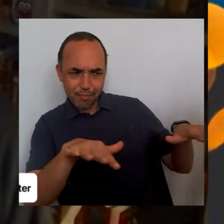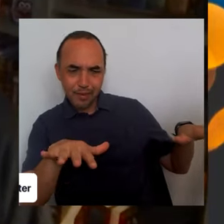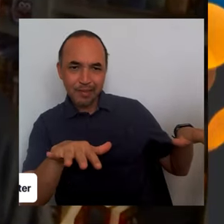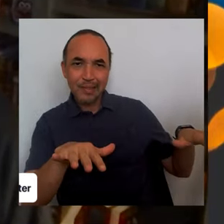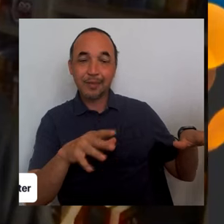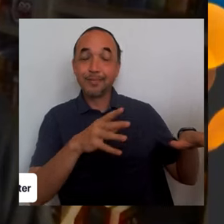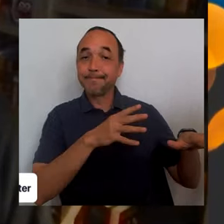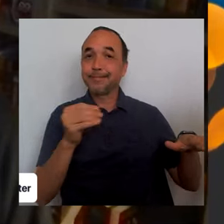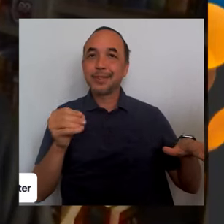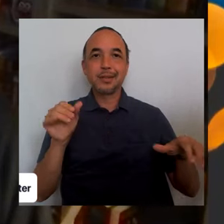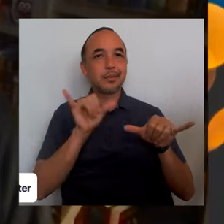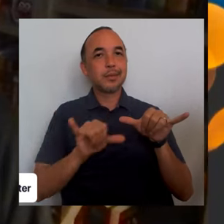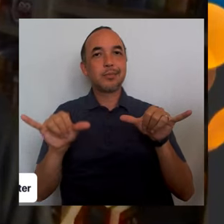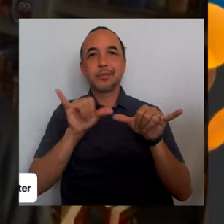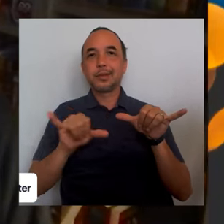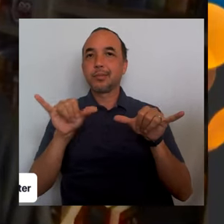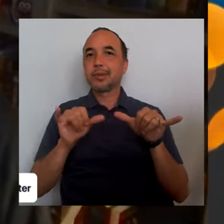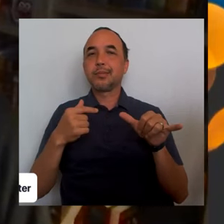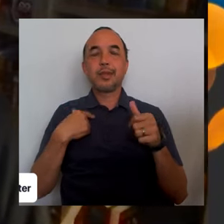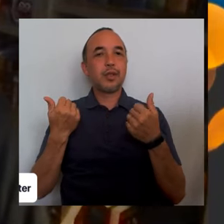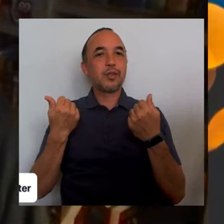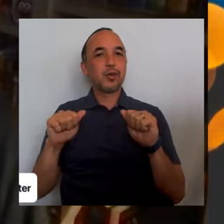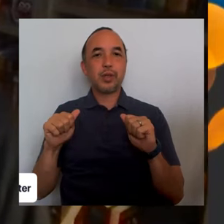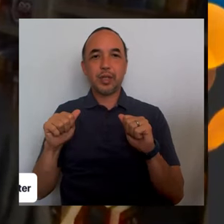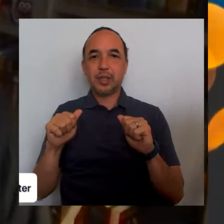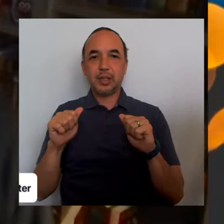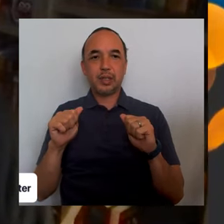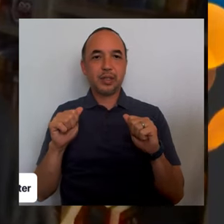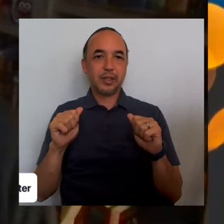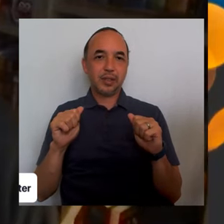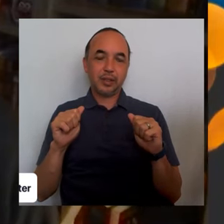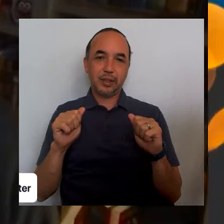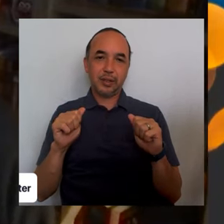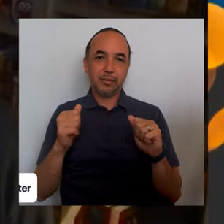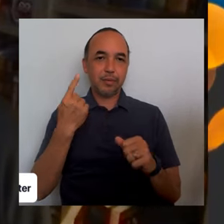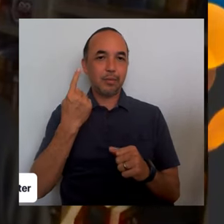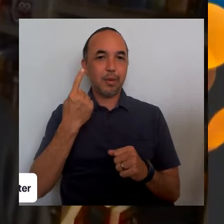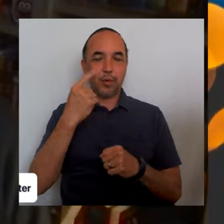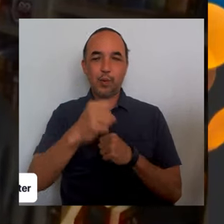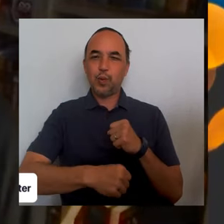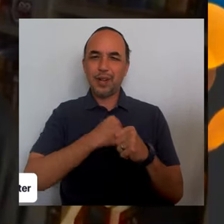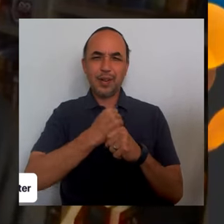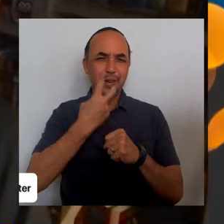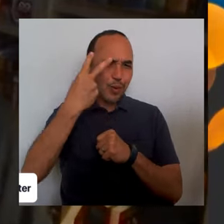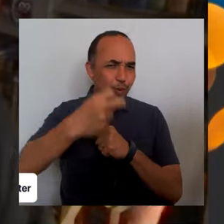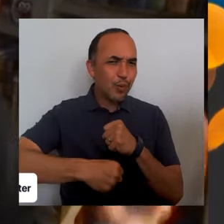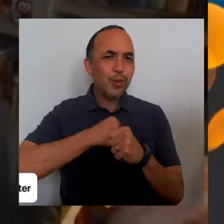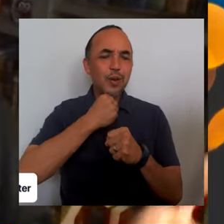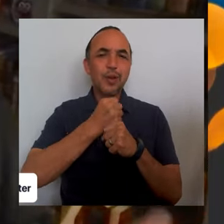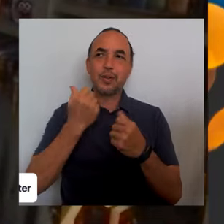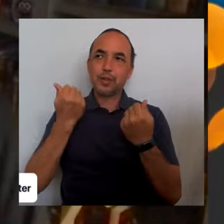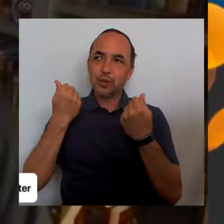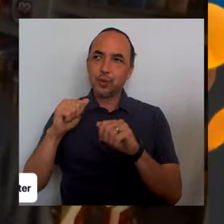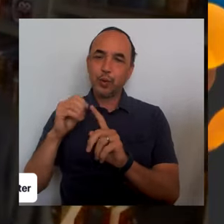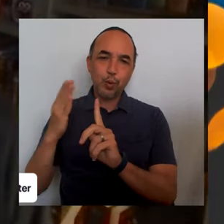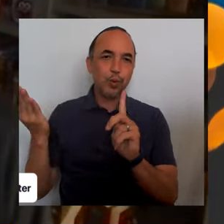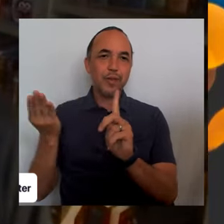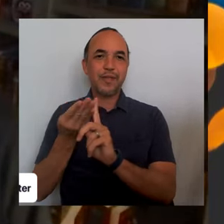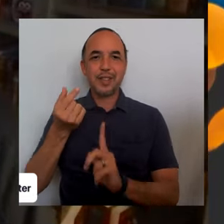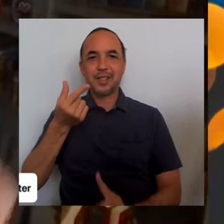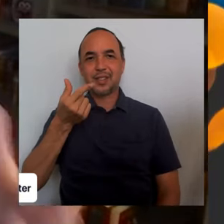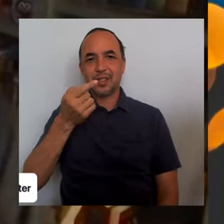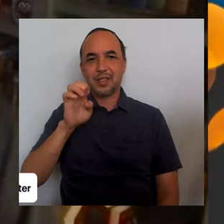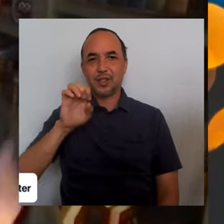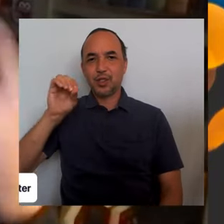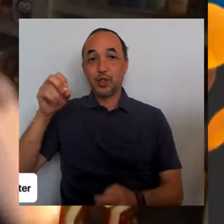the same thing. I tried for maybe a year and a half, 2 years, to try to get a geophysicist, and it